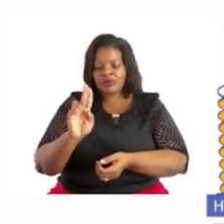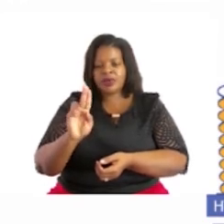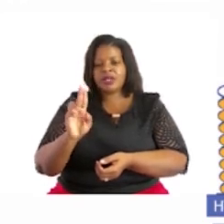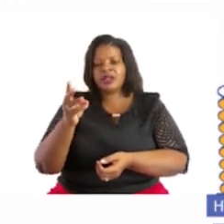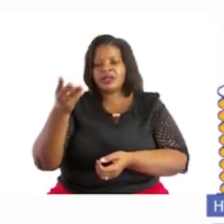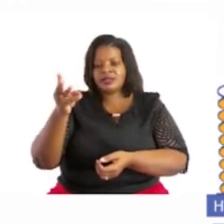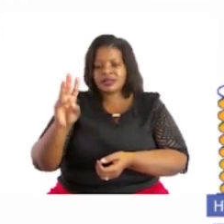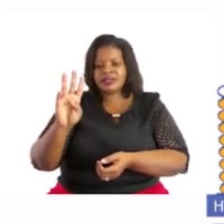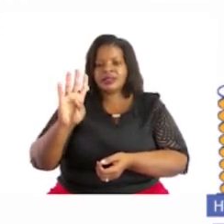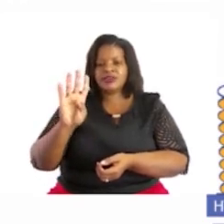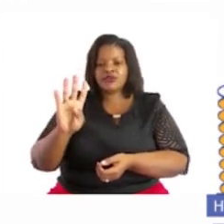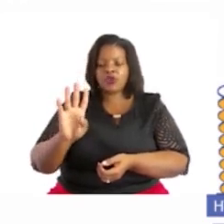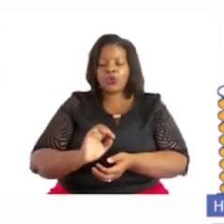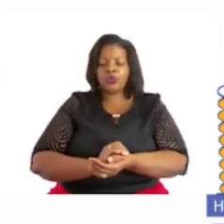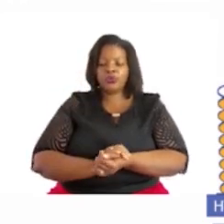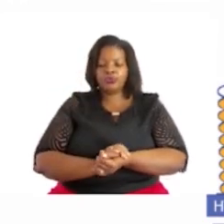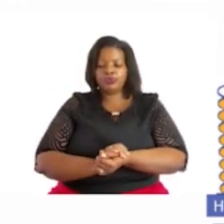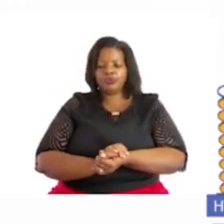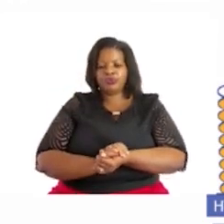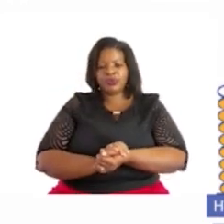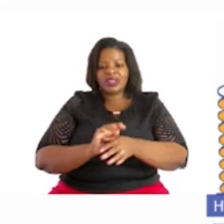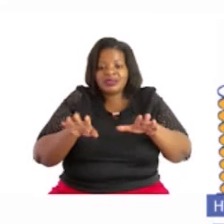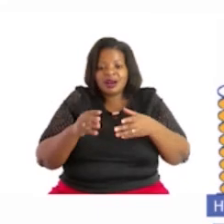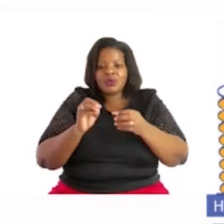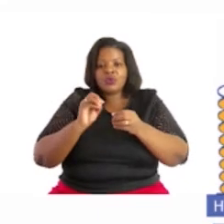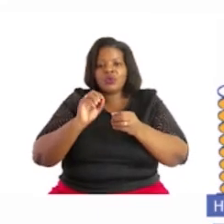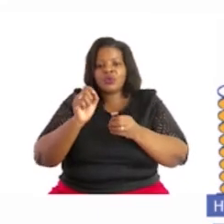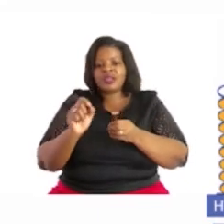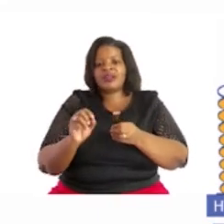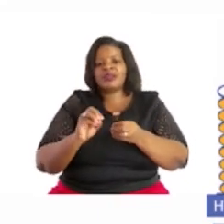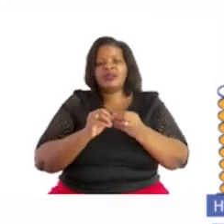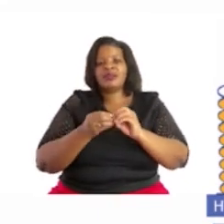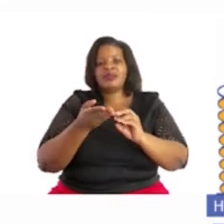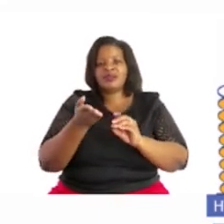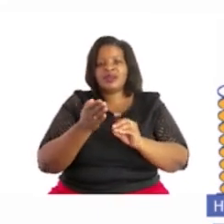830,164. So that is how you write it in words.